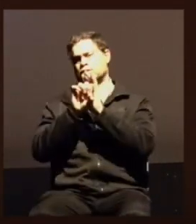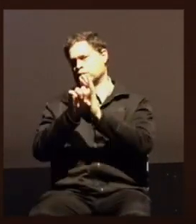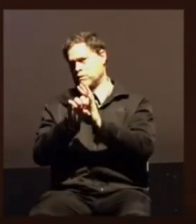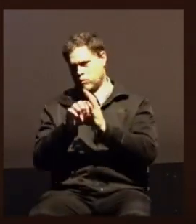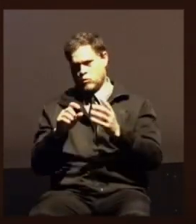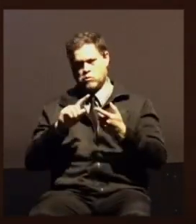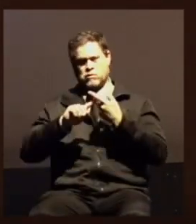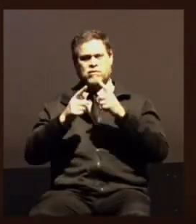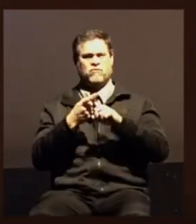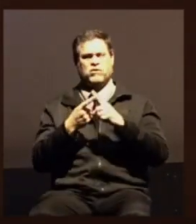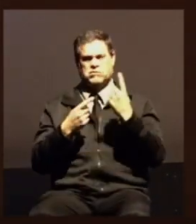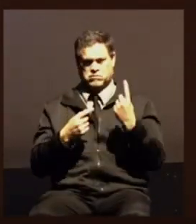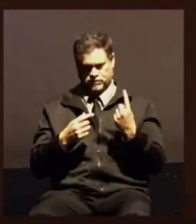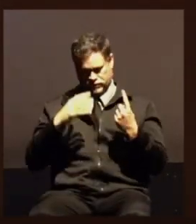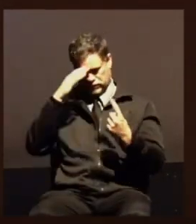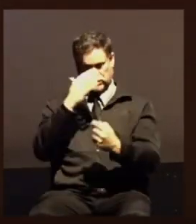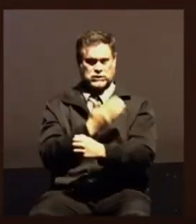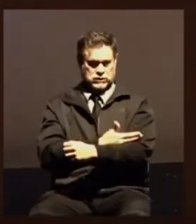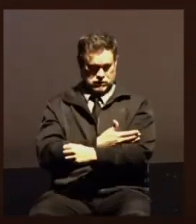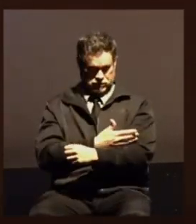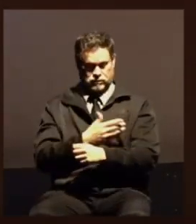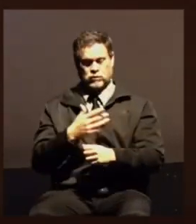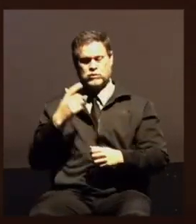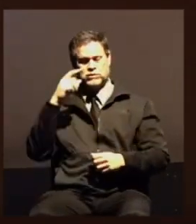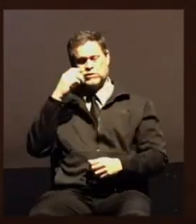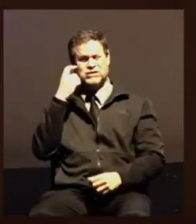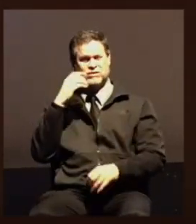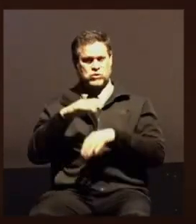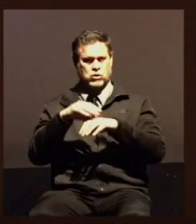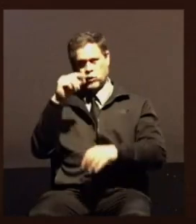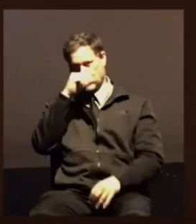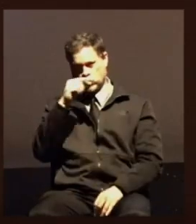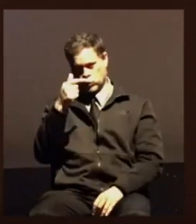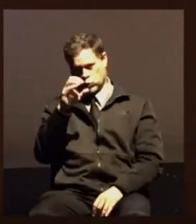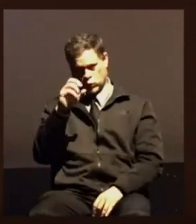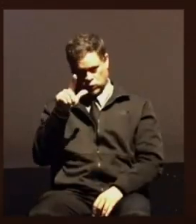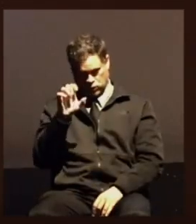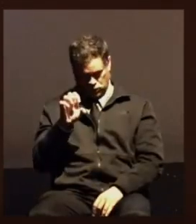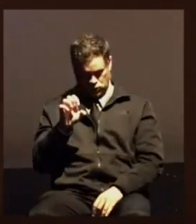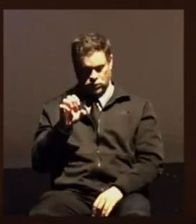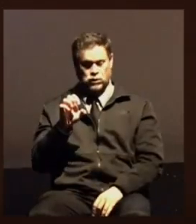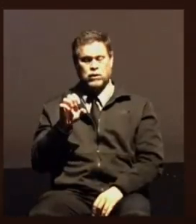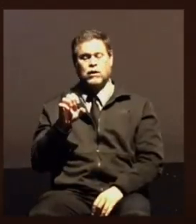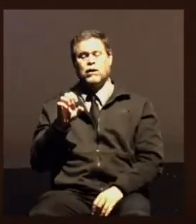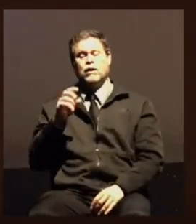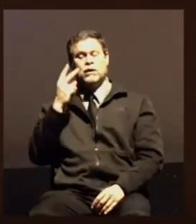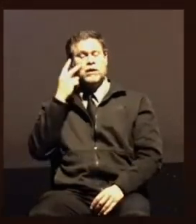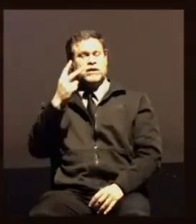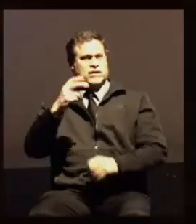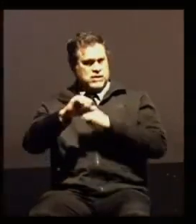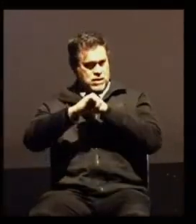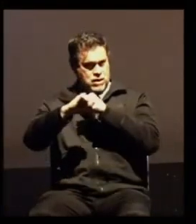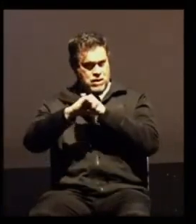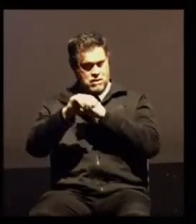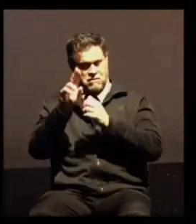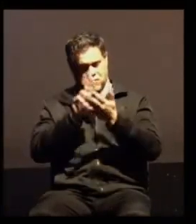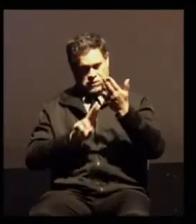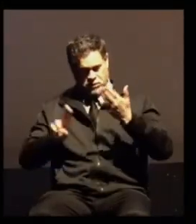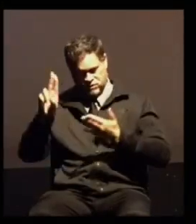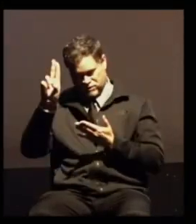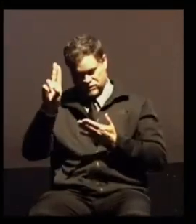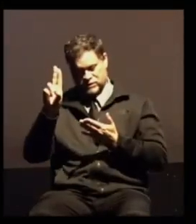of my friend's sons was recently just on Google, and he came across an ad for a